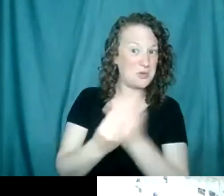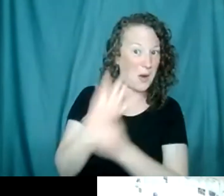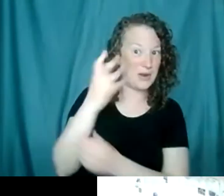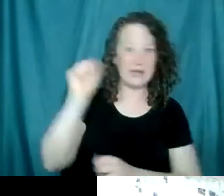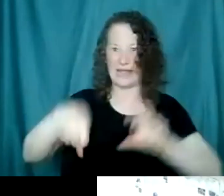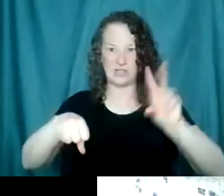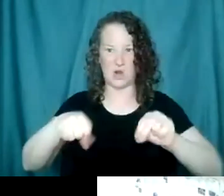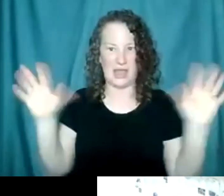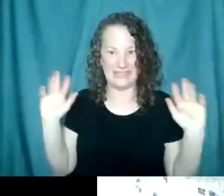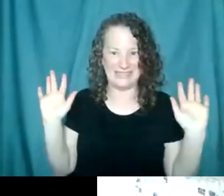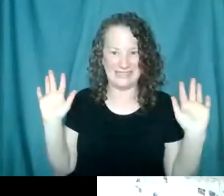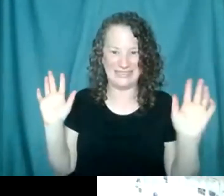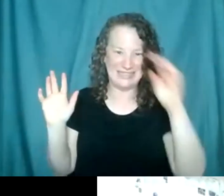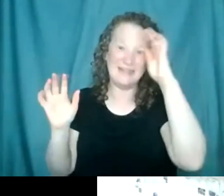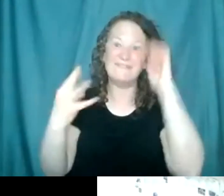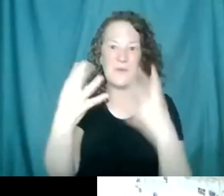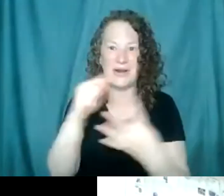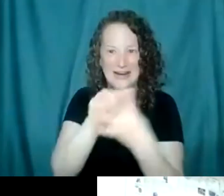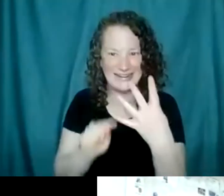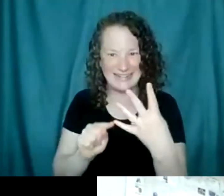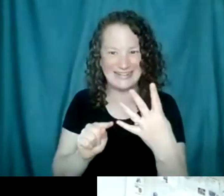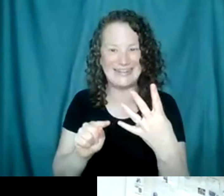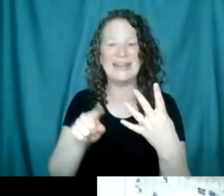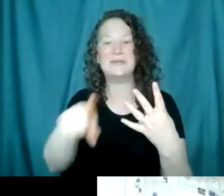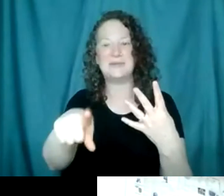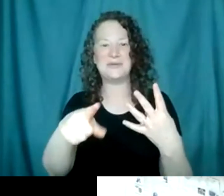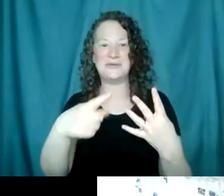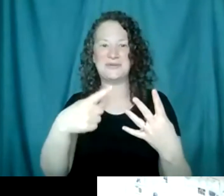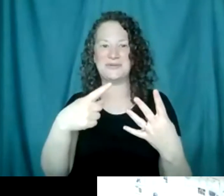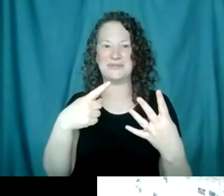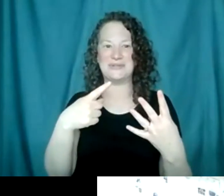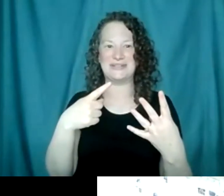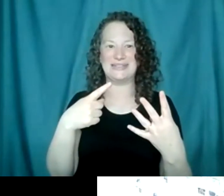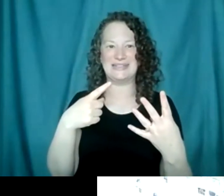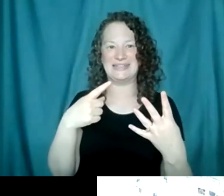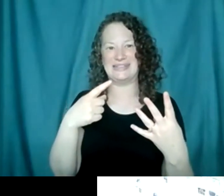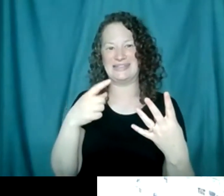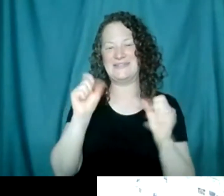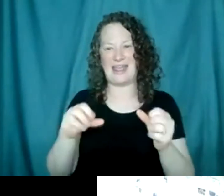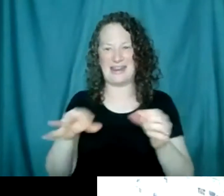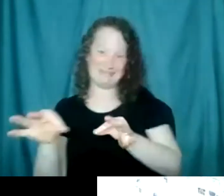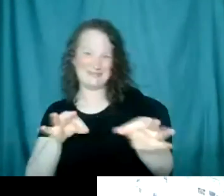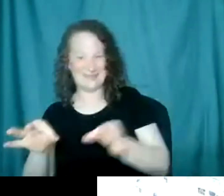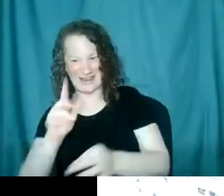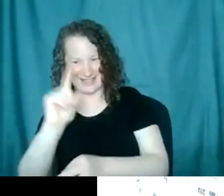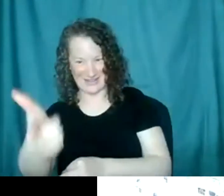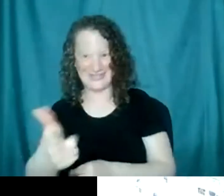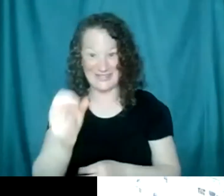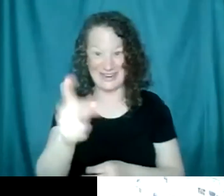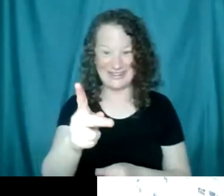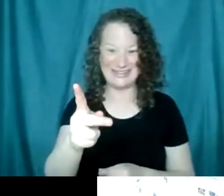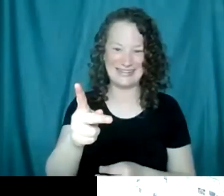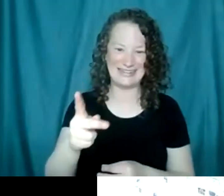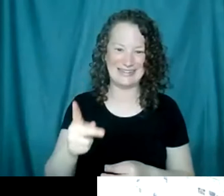or no. There's 4 of them, and then you can do all the qualifications at the end all together. How about